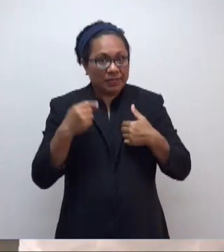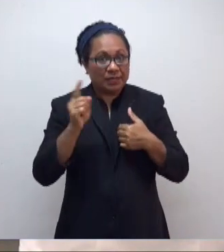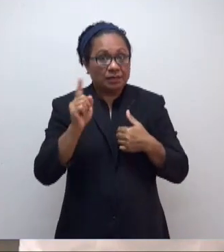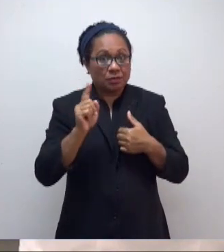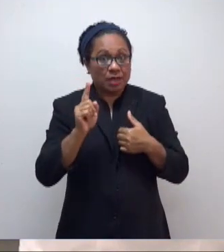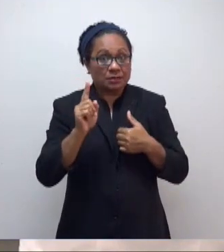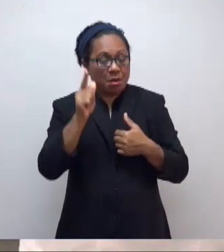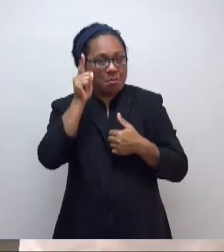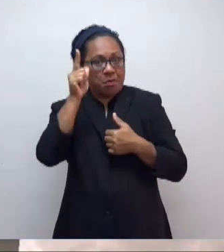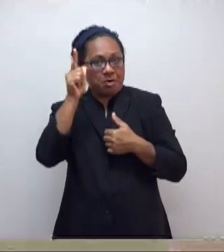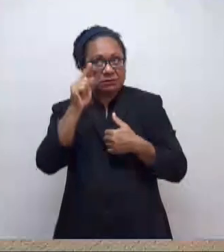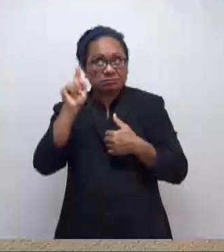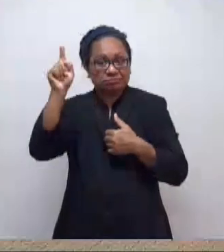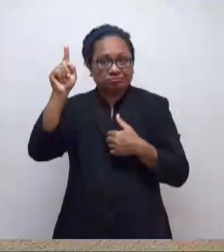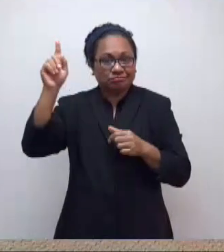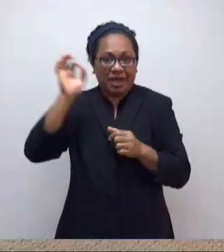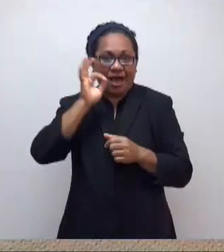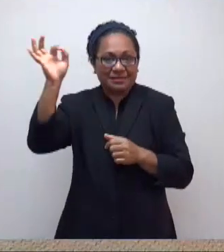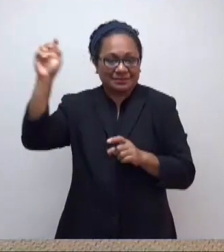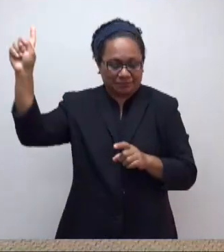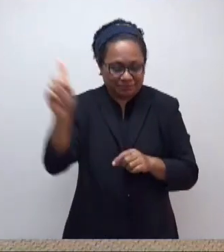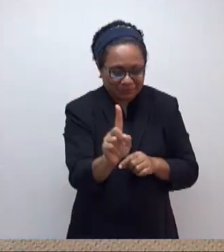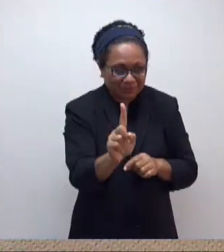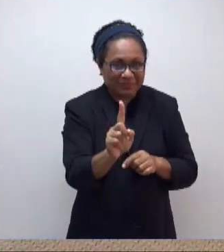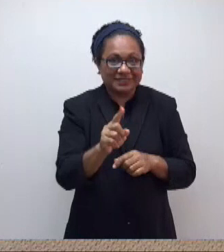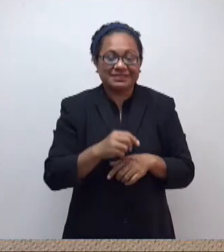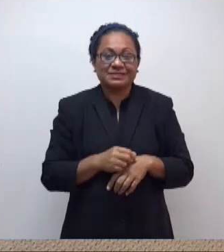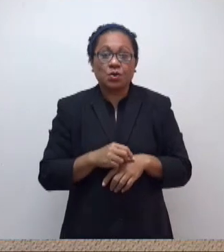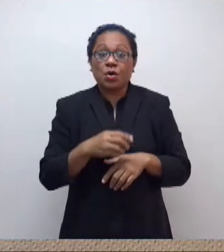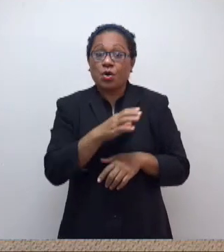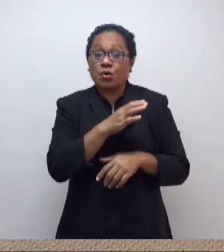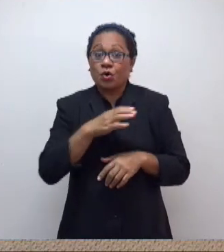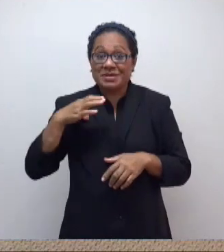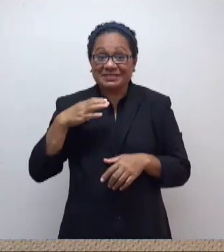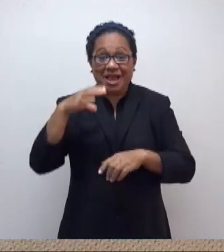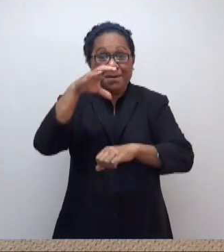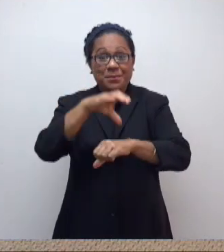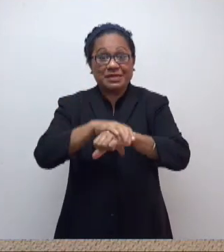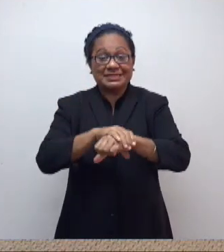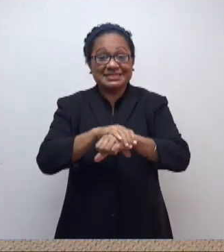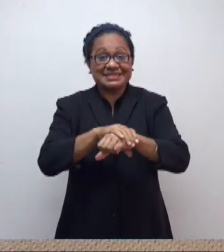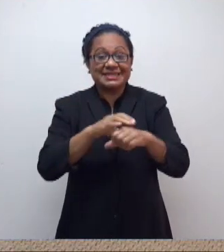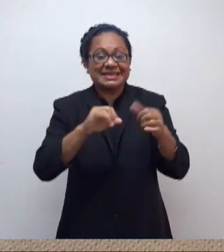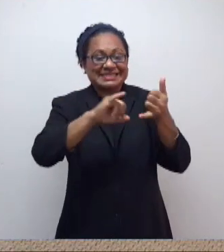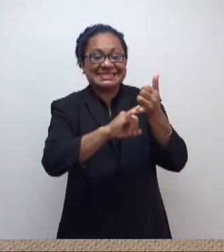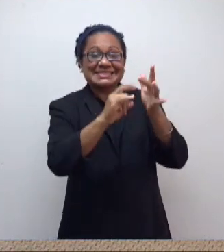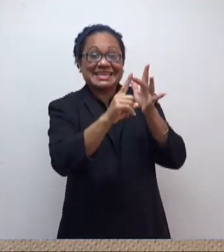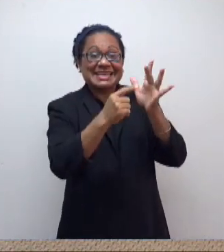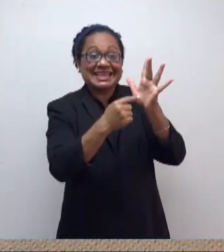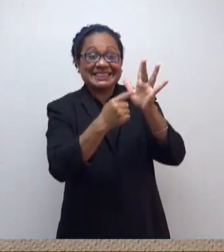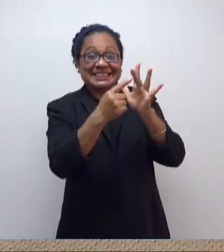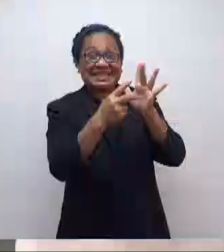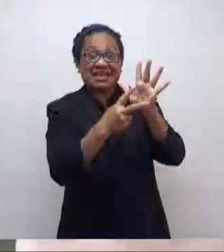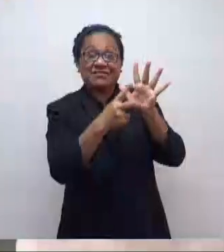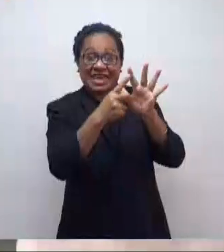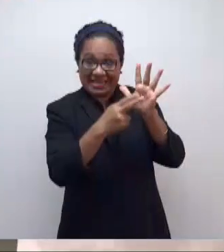top and asked our Commissioner of Police, Brigadier General Sitiven Ingilio, to be here